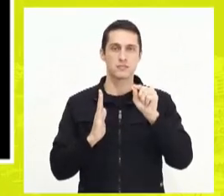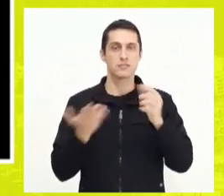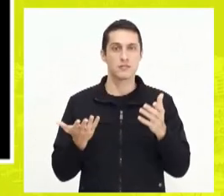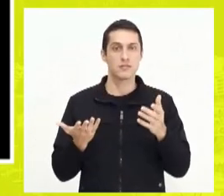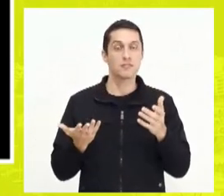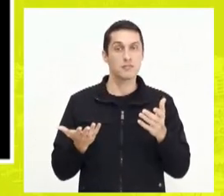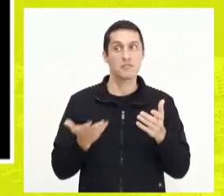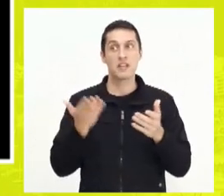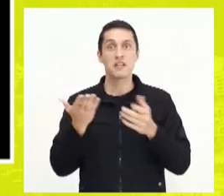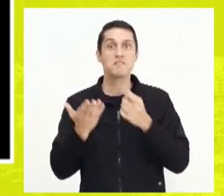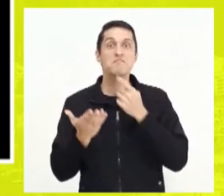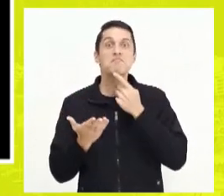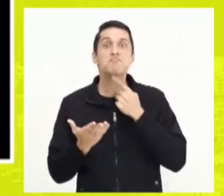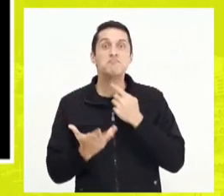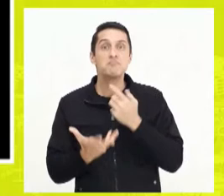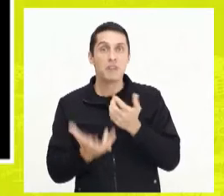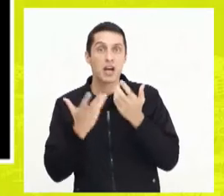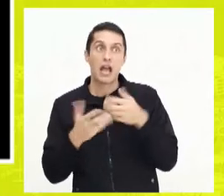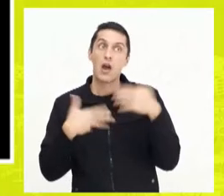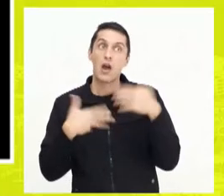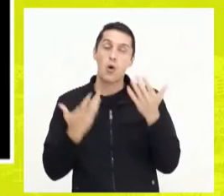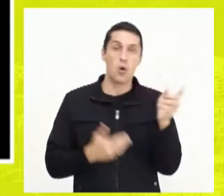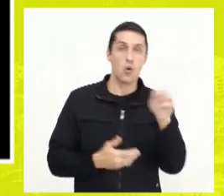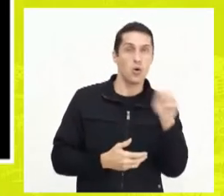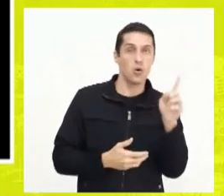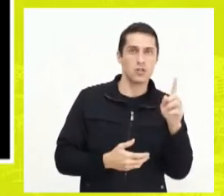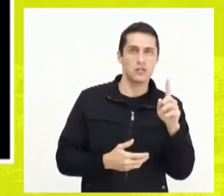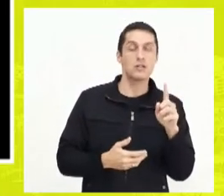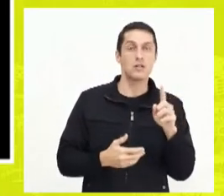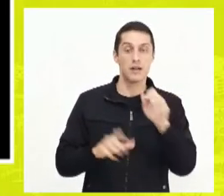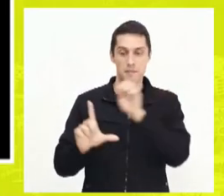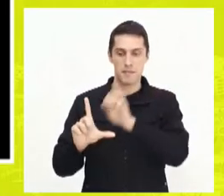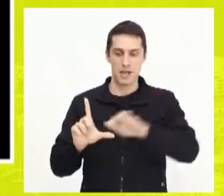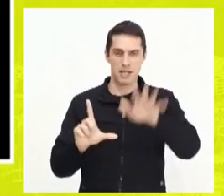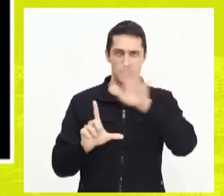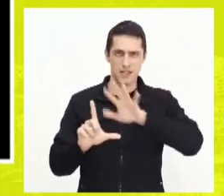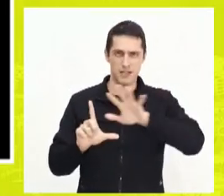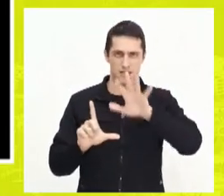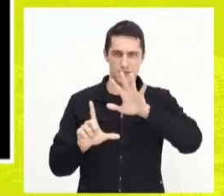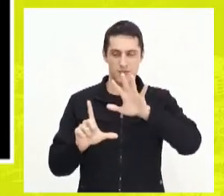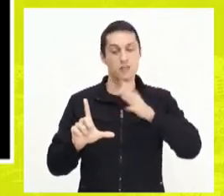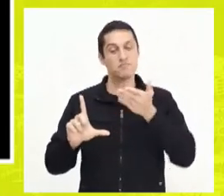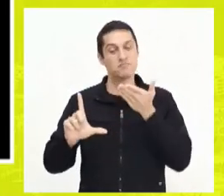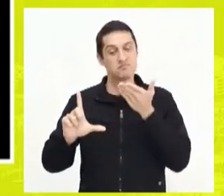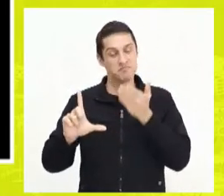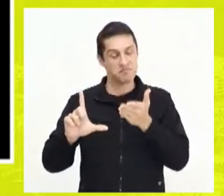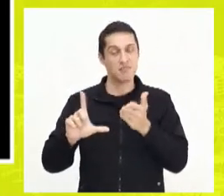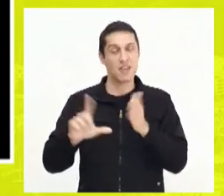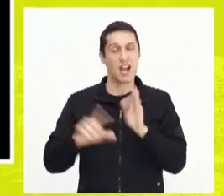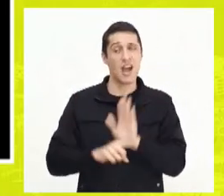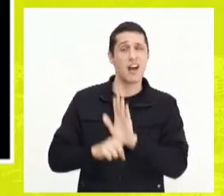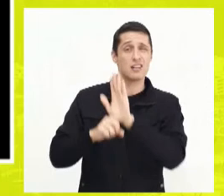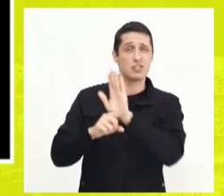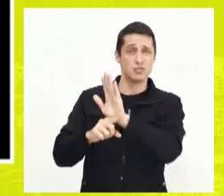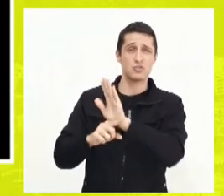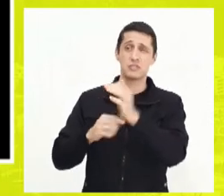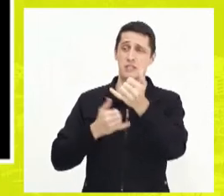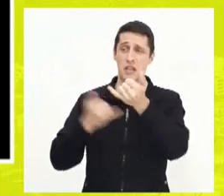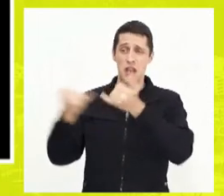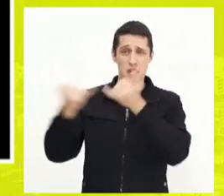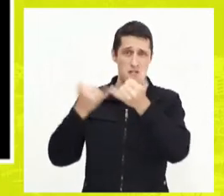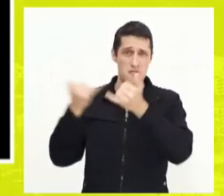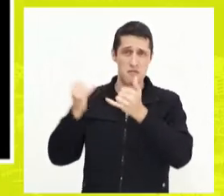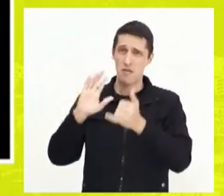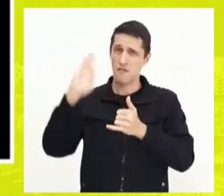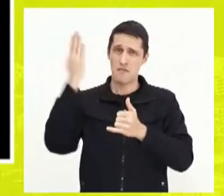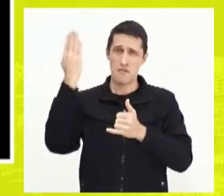is intentionally or known intentionally this business model of the platforms end up